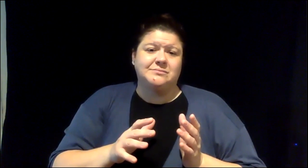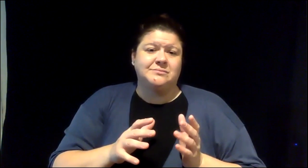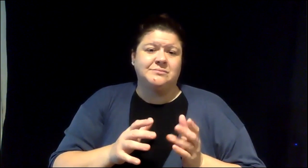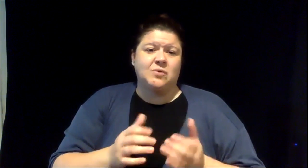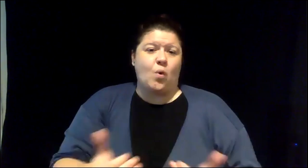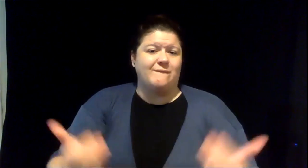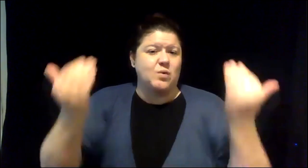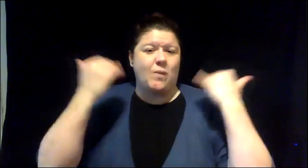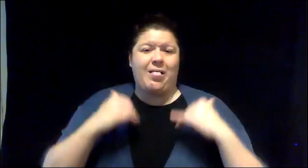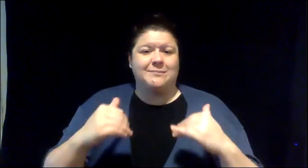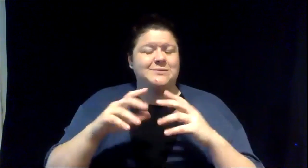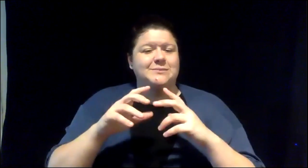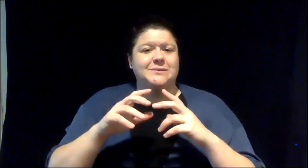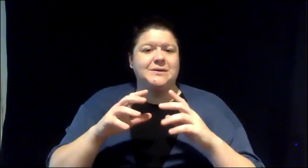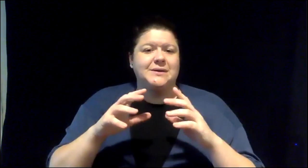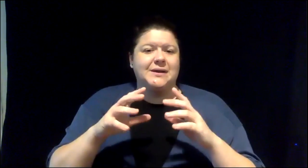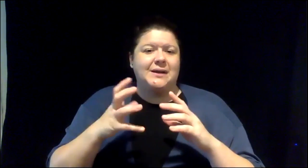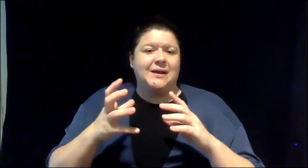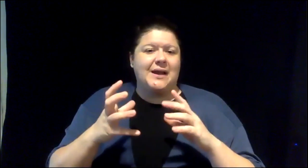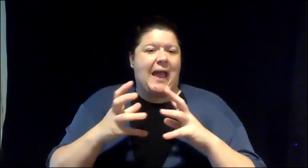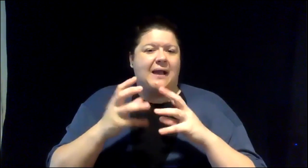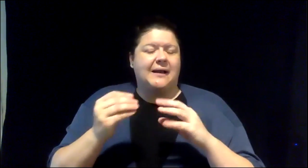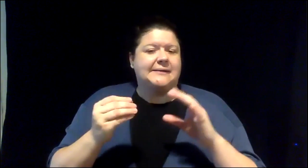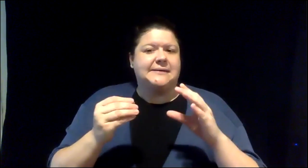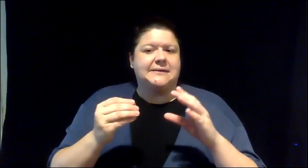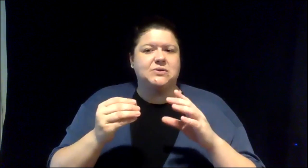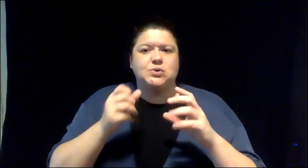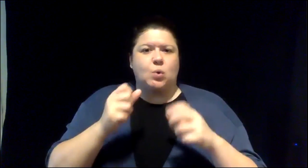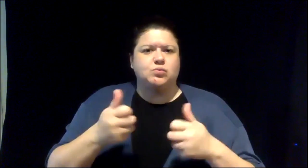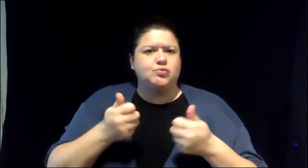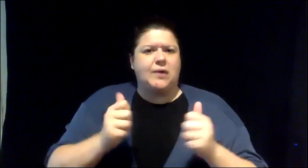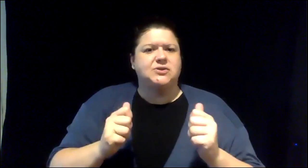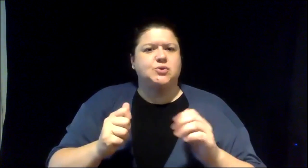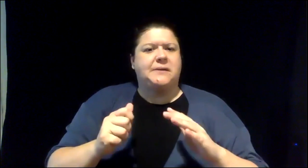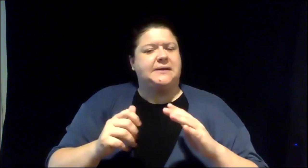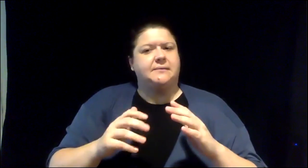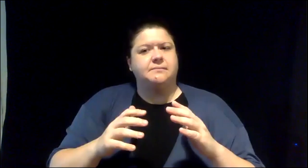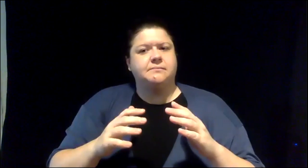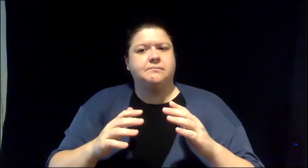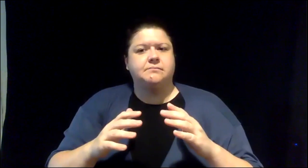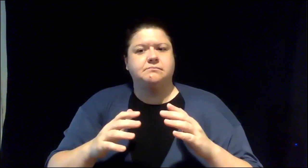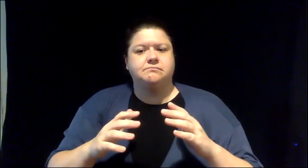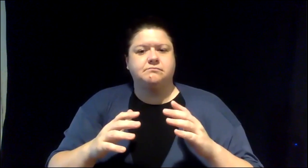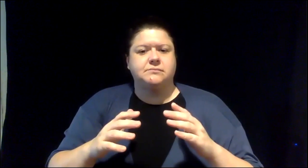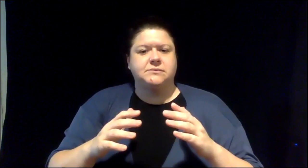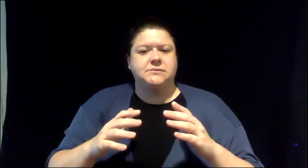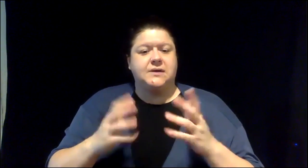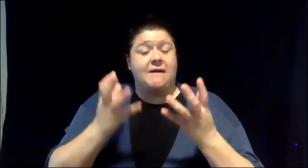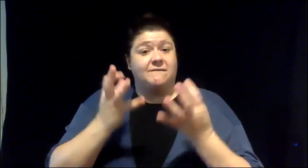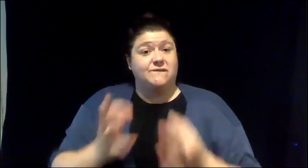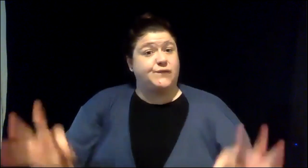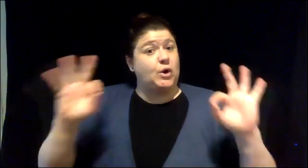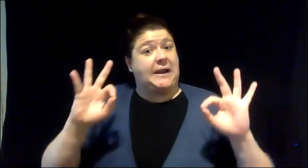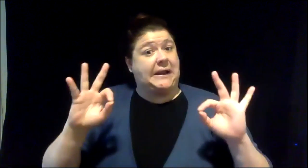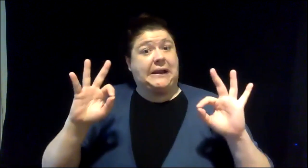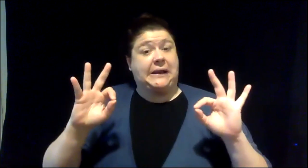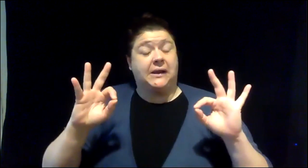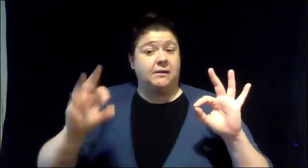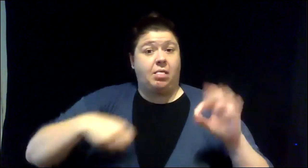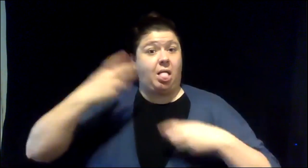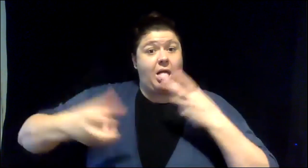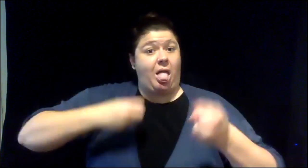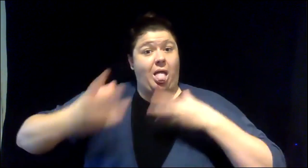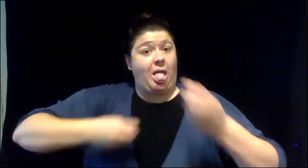much liberty with interpreting things, and make sure that when you're interpreting, you are relaying